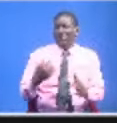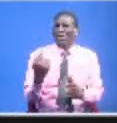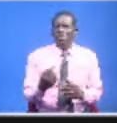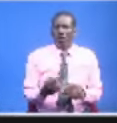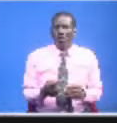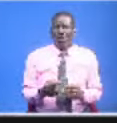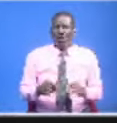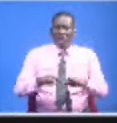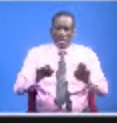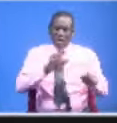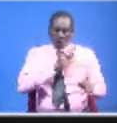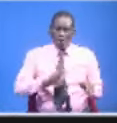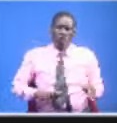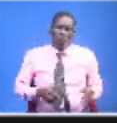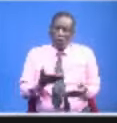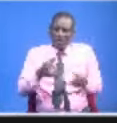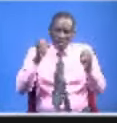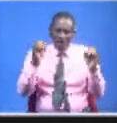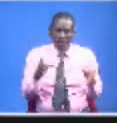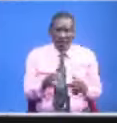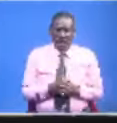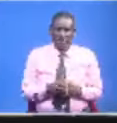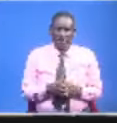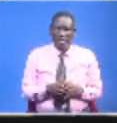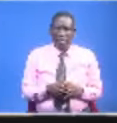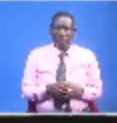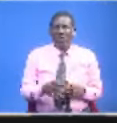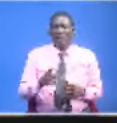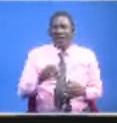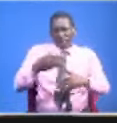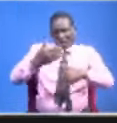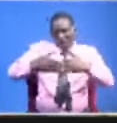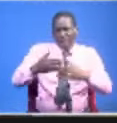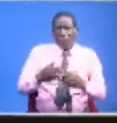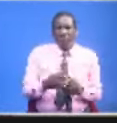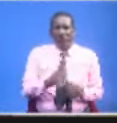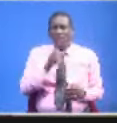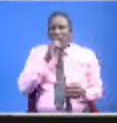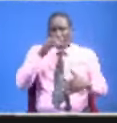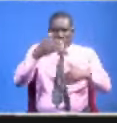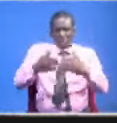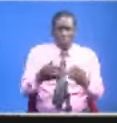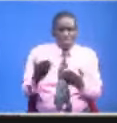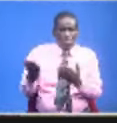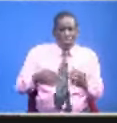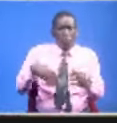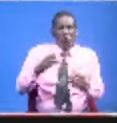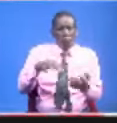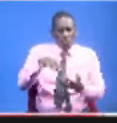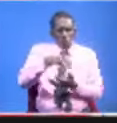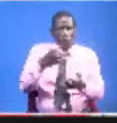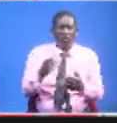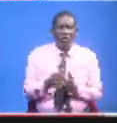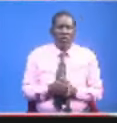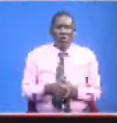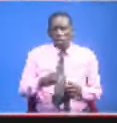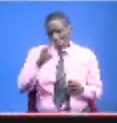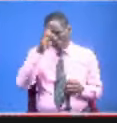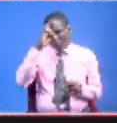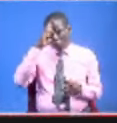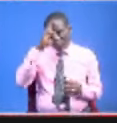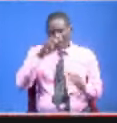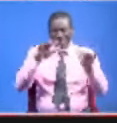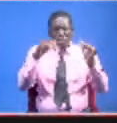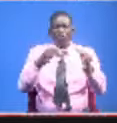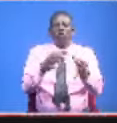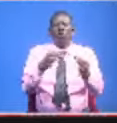landlord was nowhere to be found. The silence of the neighborhood added to the chilling misery surrounding Seth's death. Police walitoa sana kama